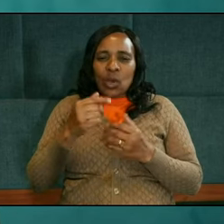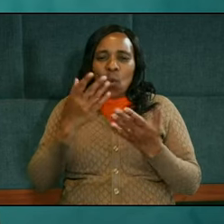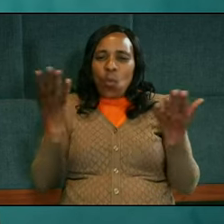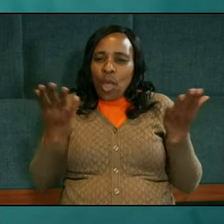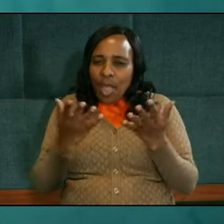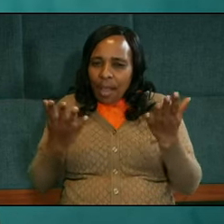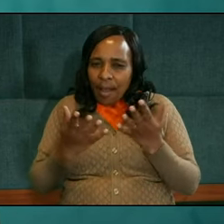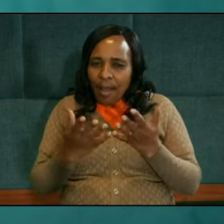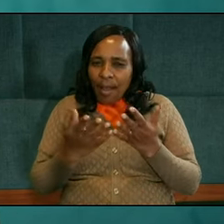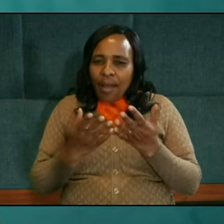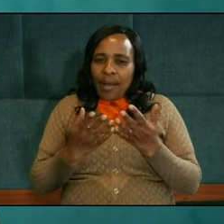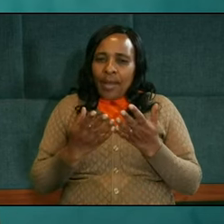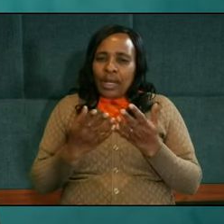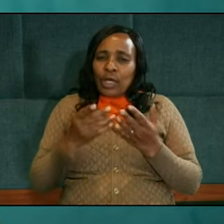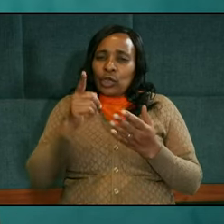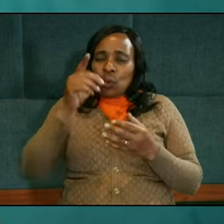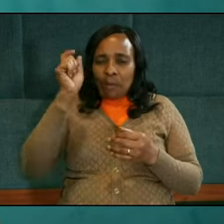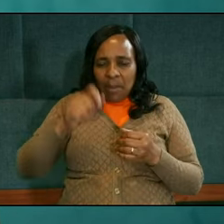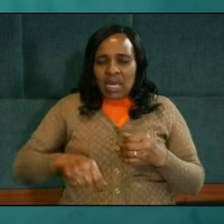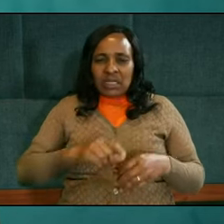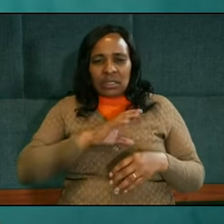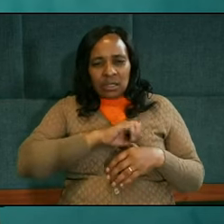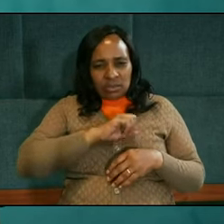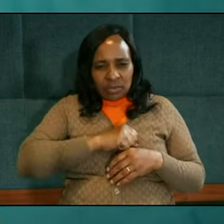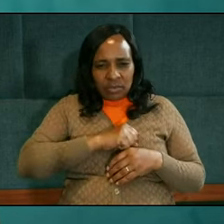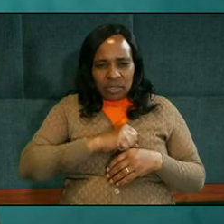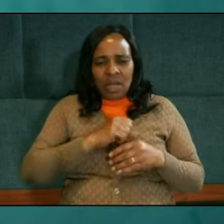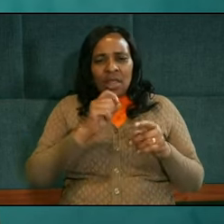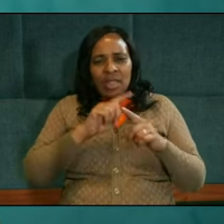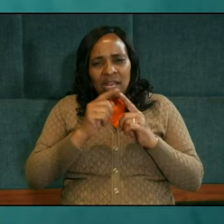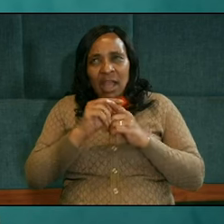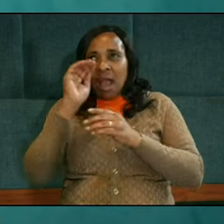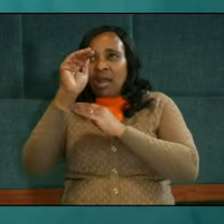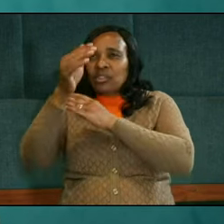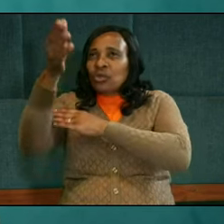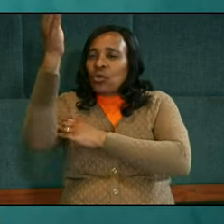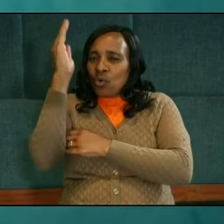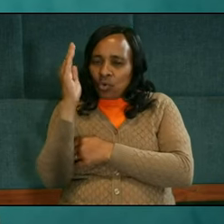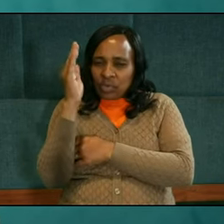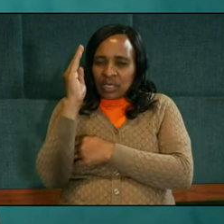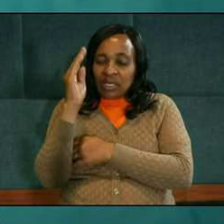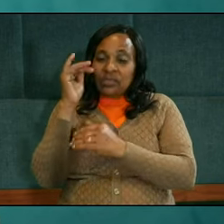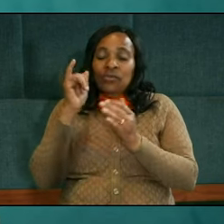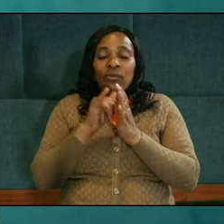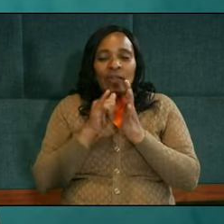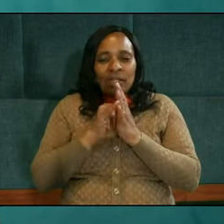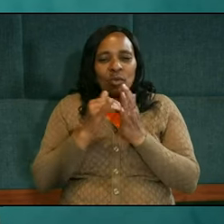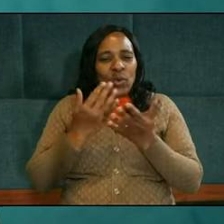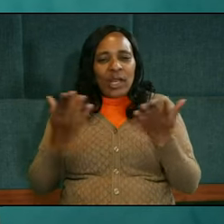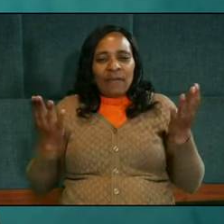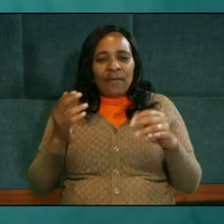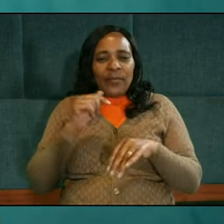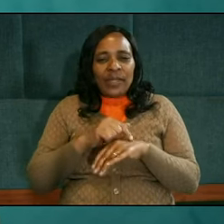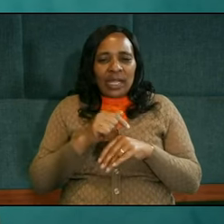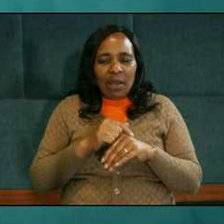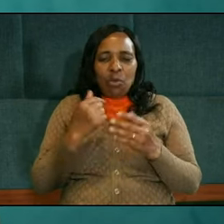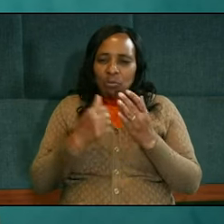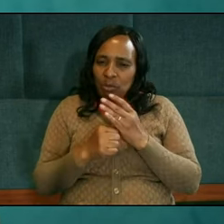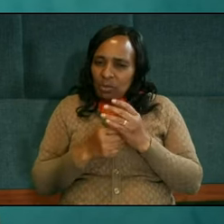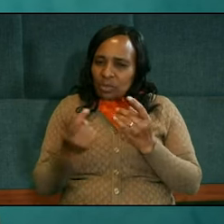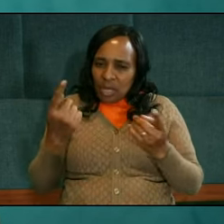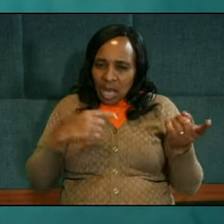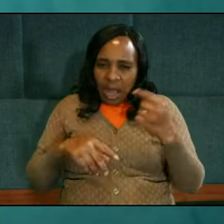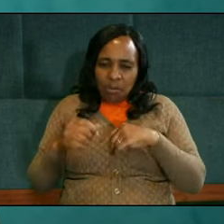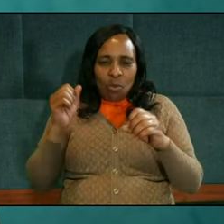that we should persevere in prayer, always consult God, so that whenever the times of trials come, we do